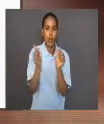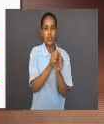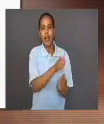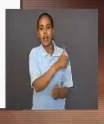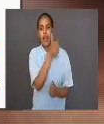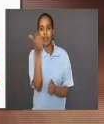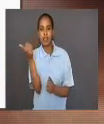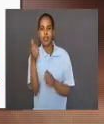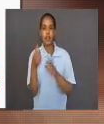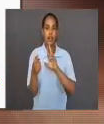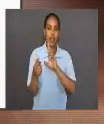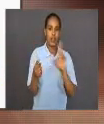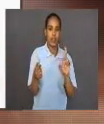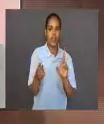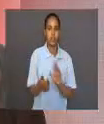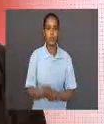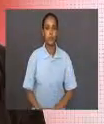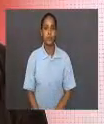another reactant.